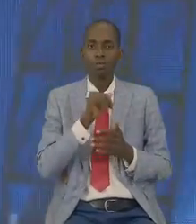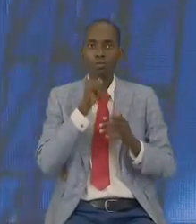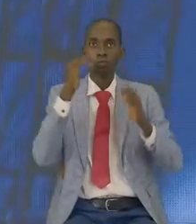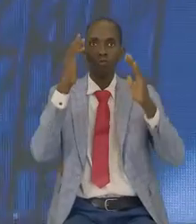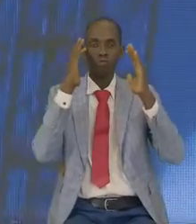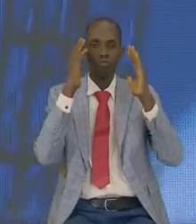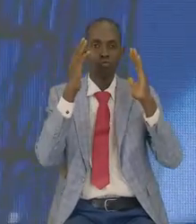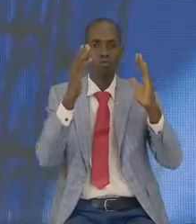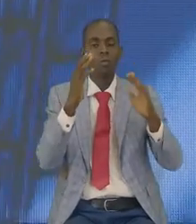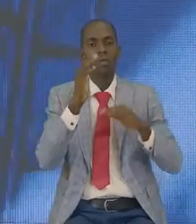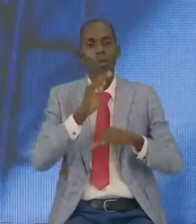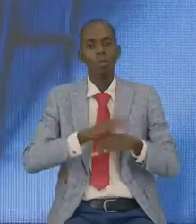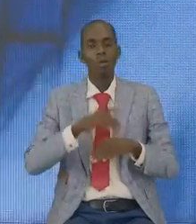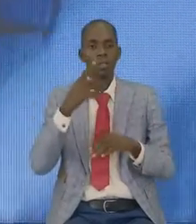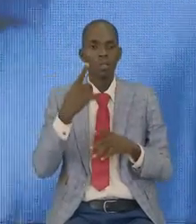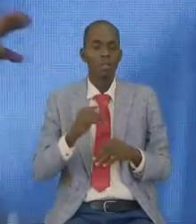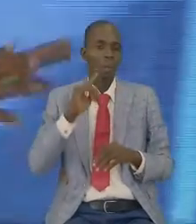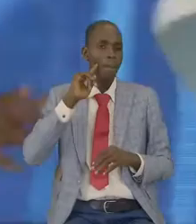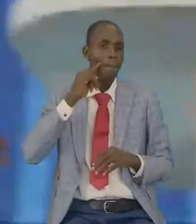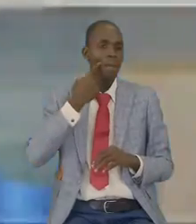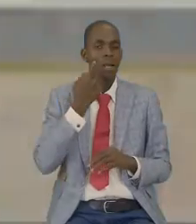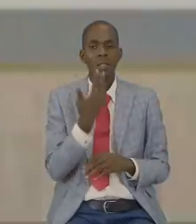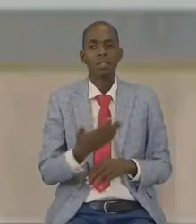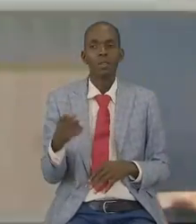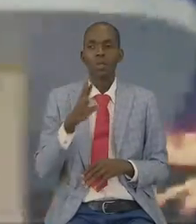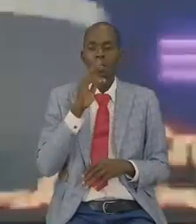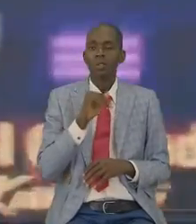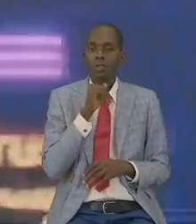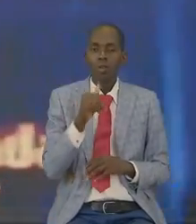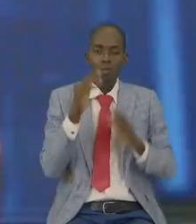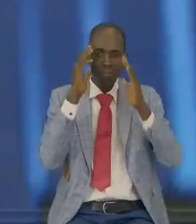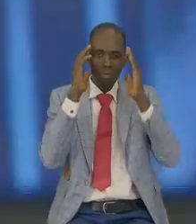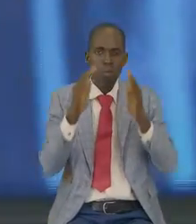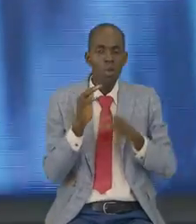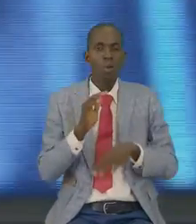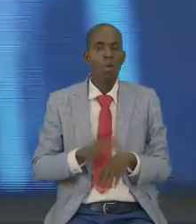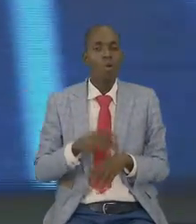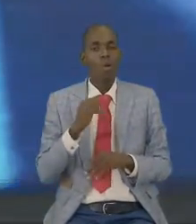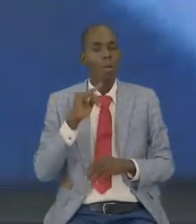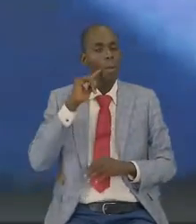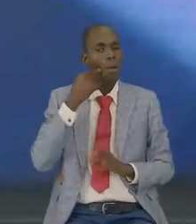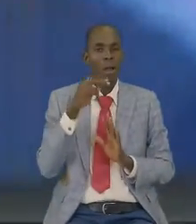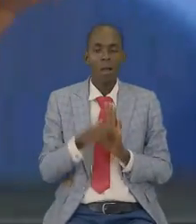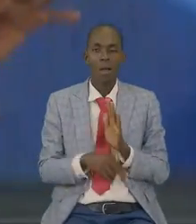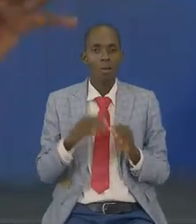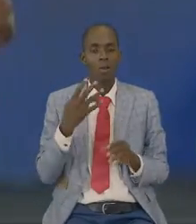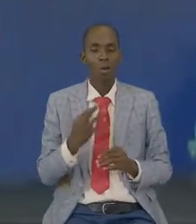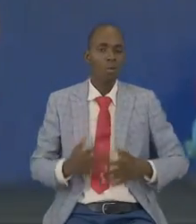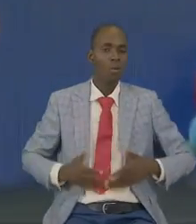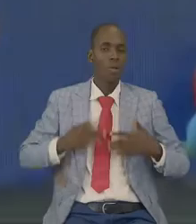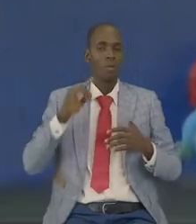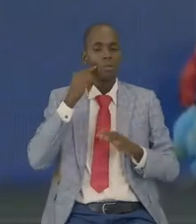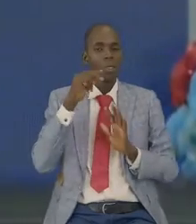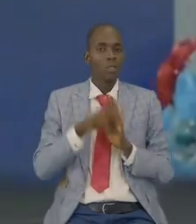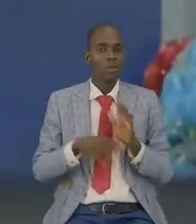concentrating on the bitter thing. You're not concentrating on the bitterness of life, on the bitterness of